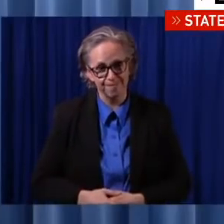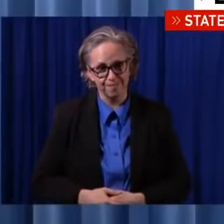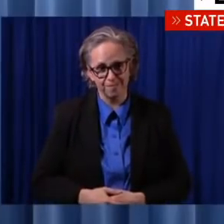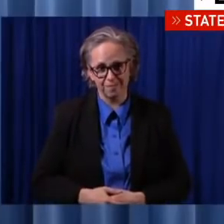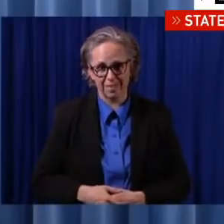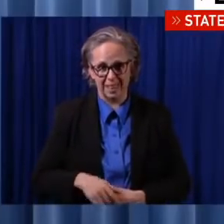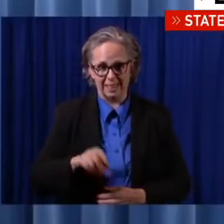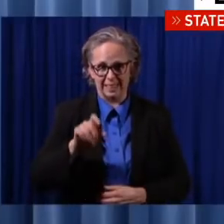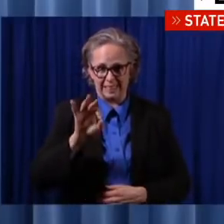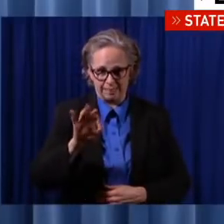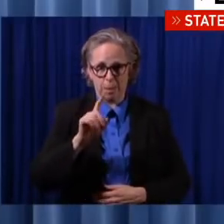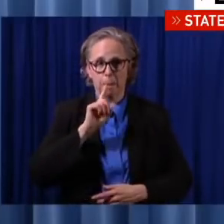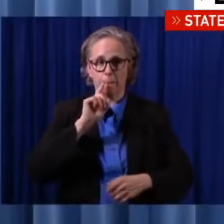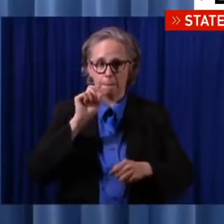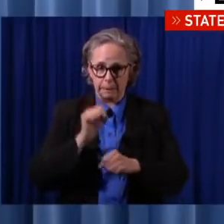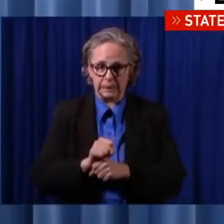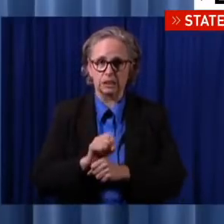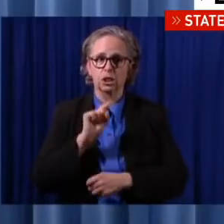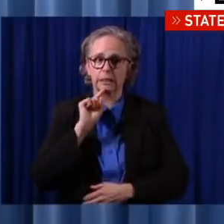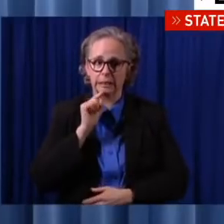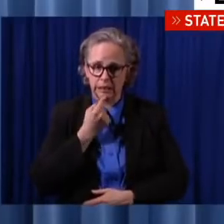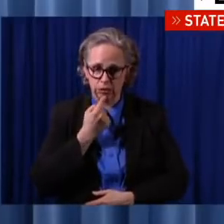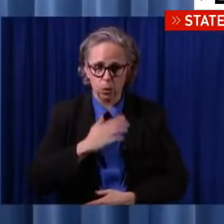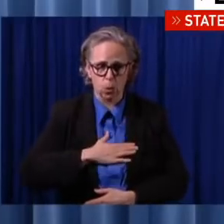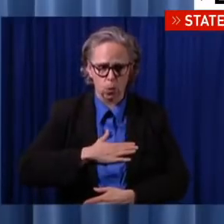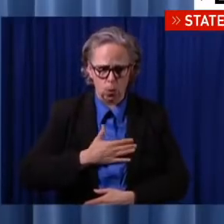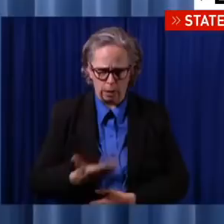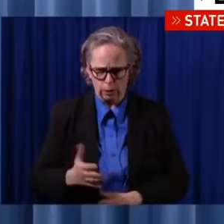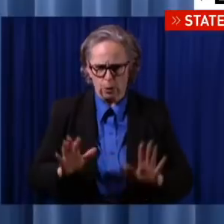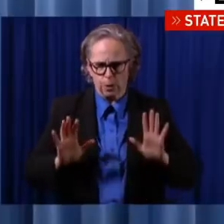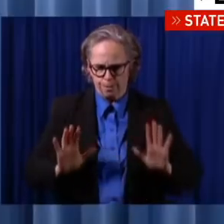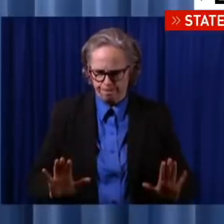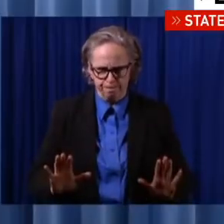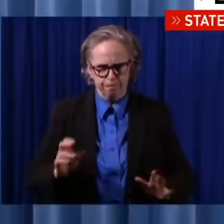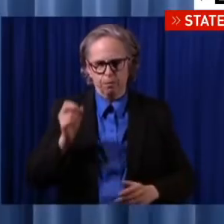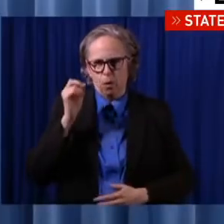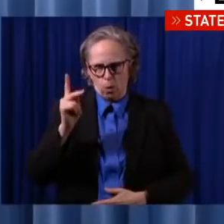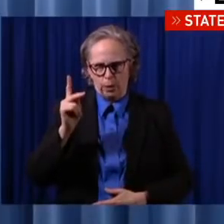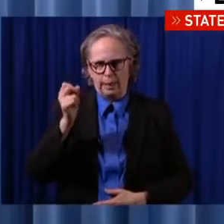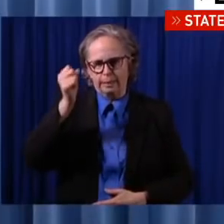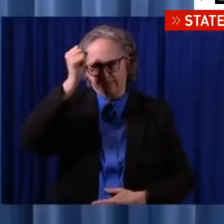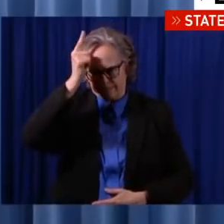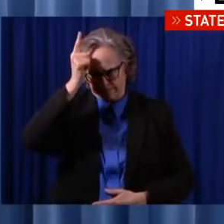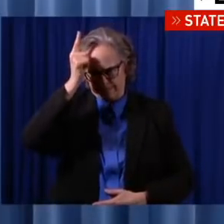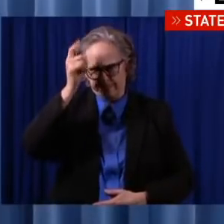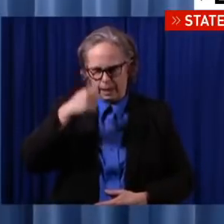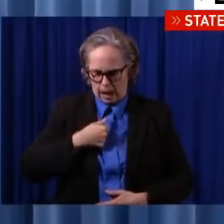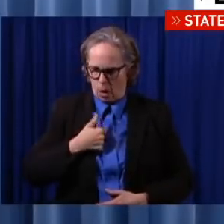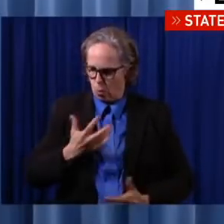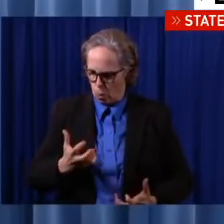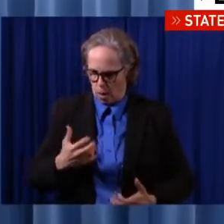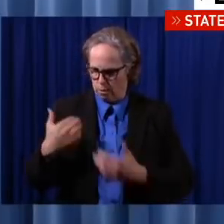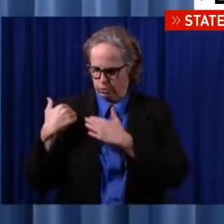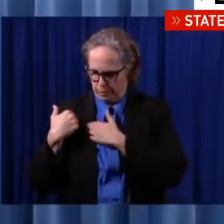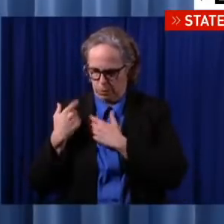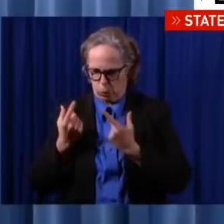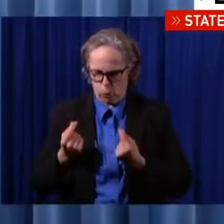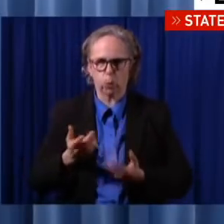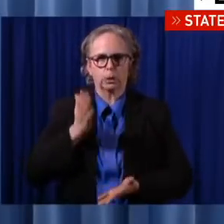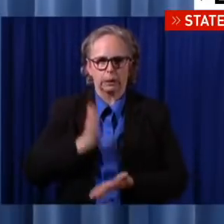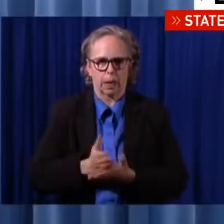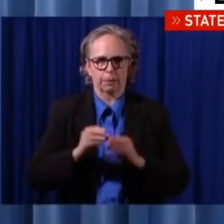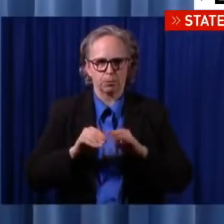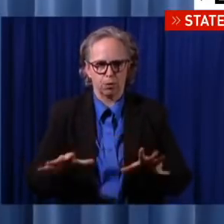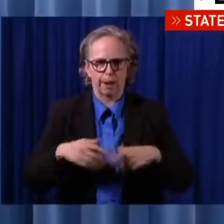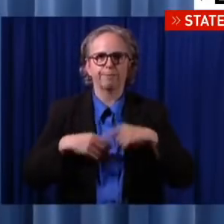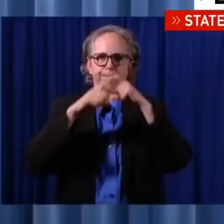about this, and we can slow this spread down. So it's, we got to have more people, frankly,